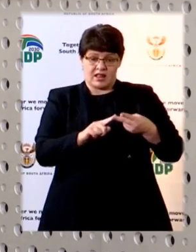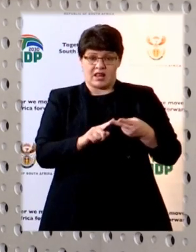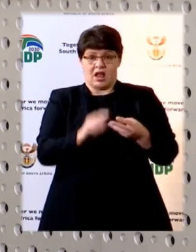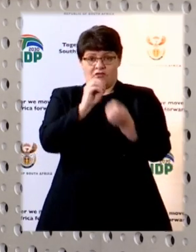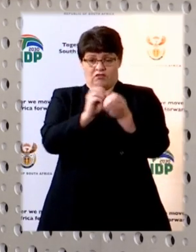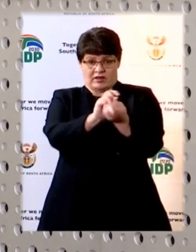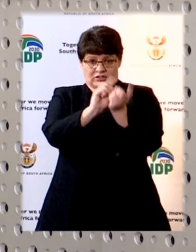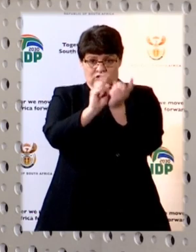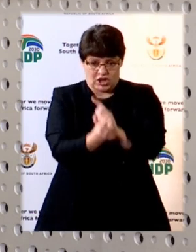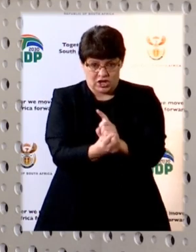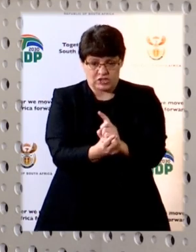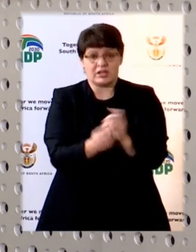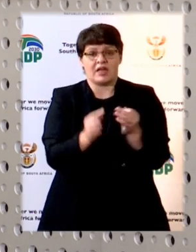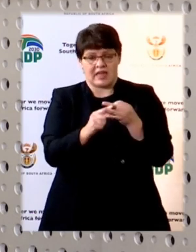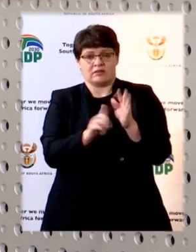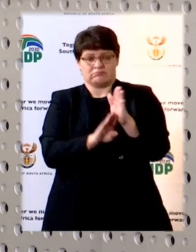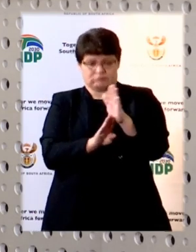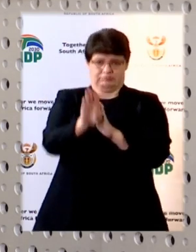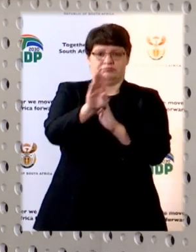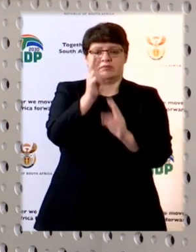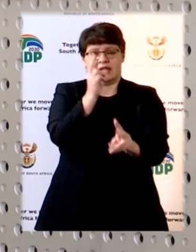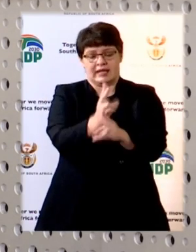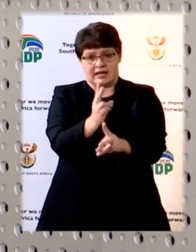recovery, and then prosperity.